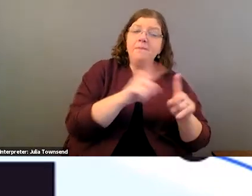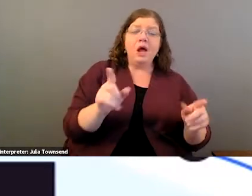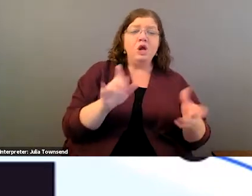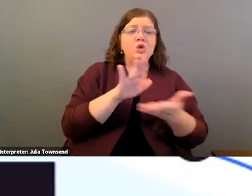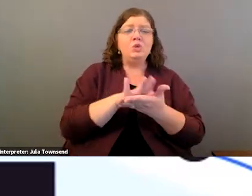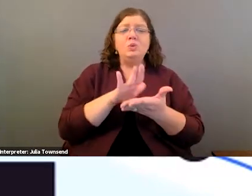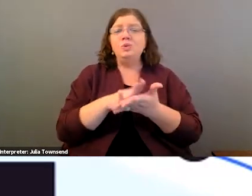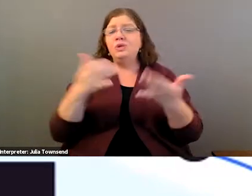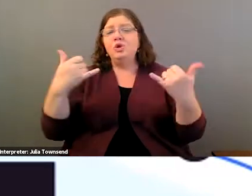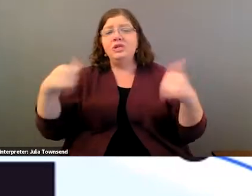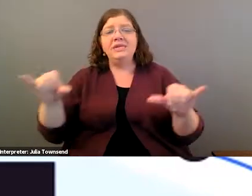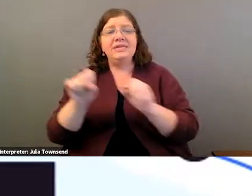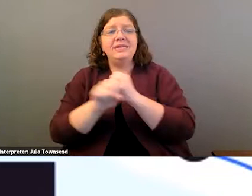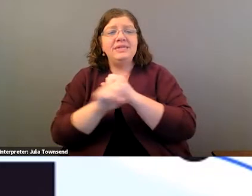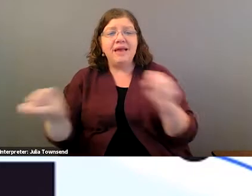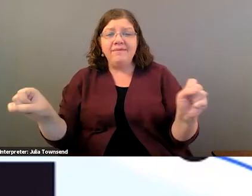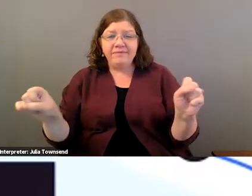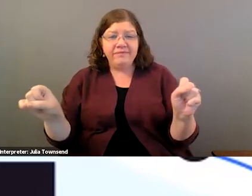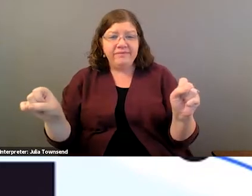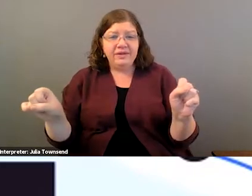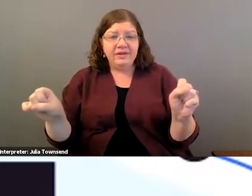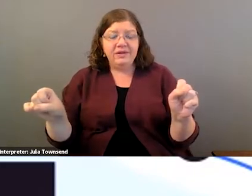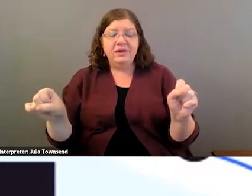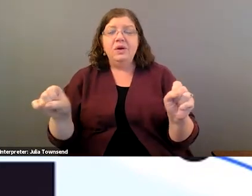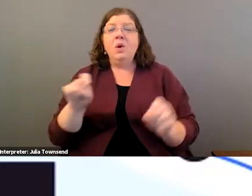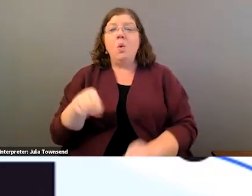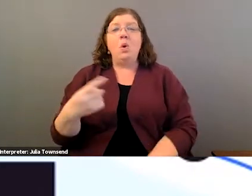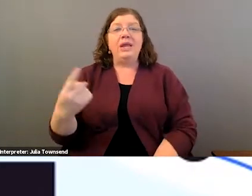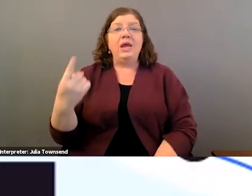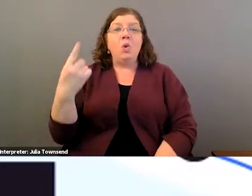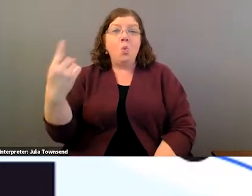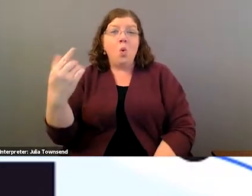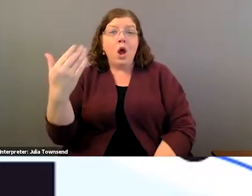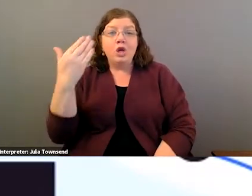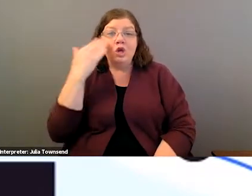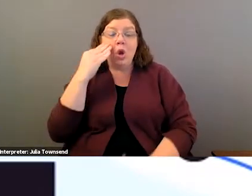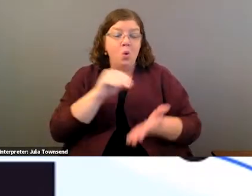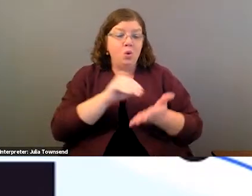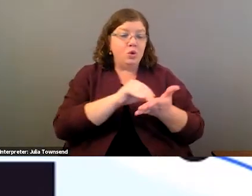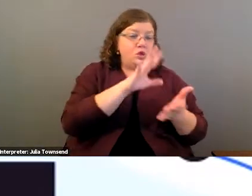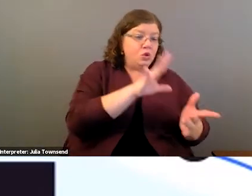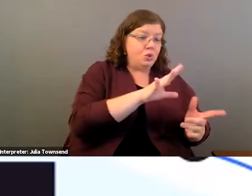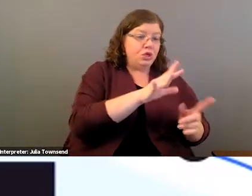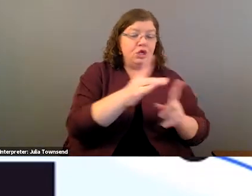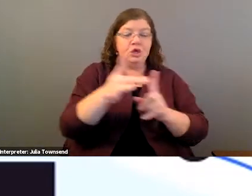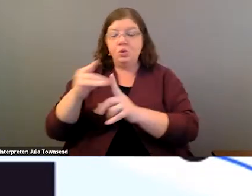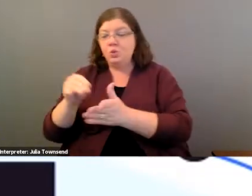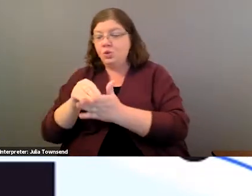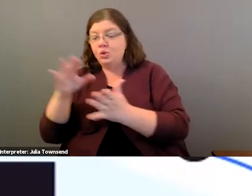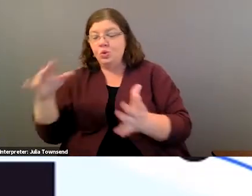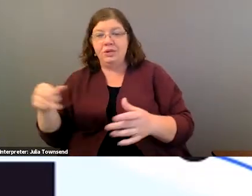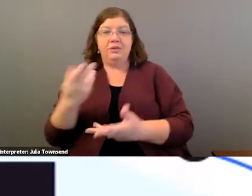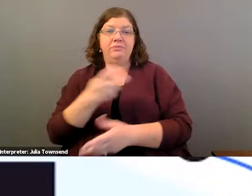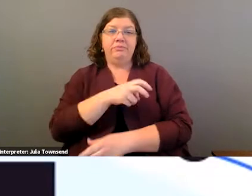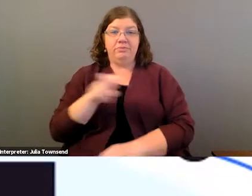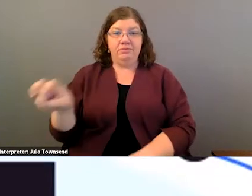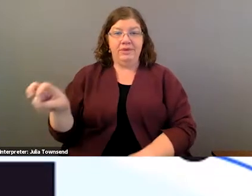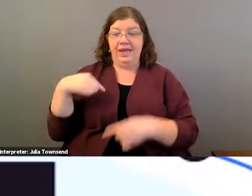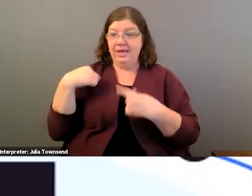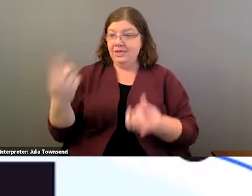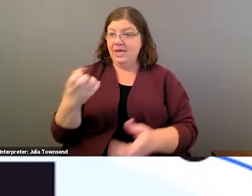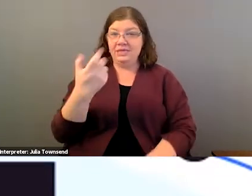safe with only 1 known student-to-student transmission since September.